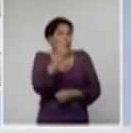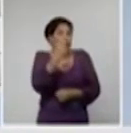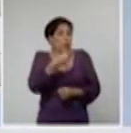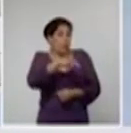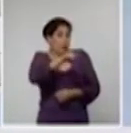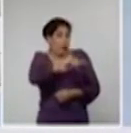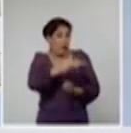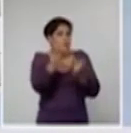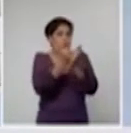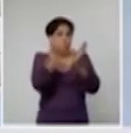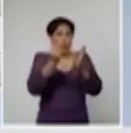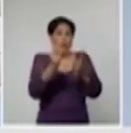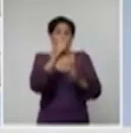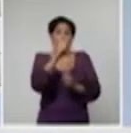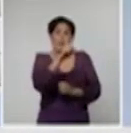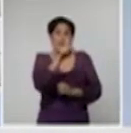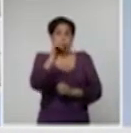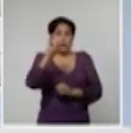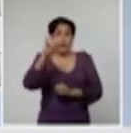10,273,000.